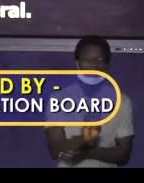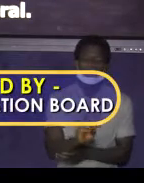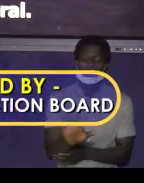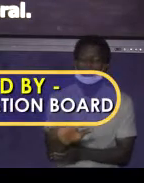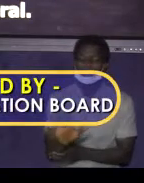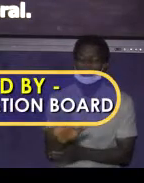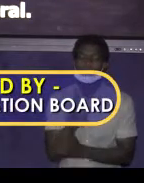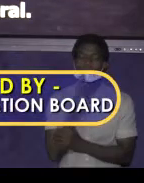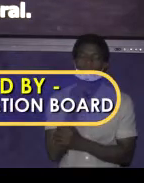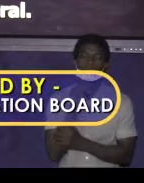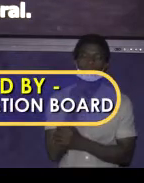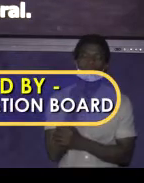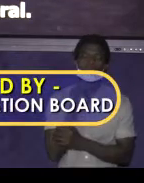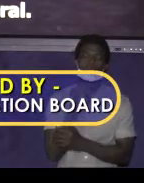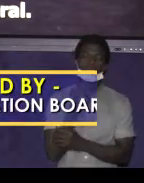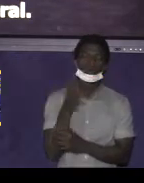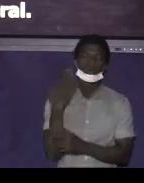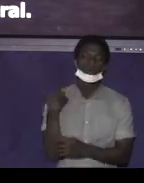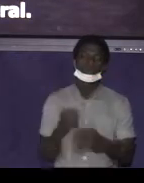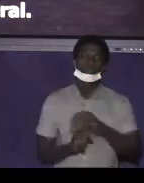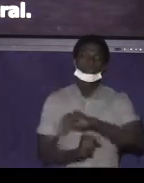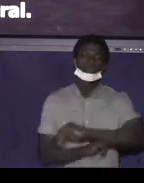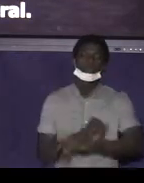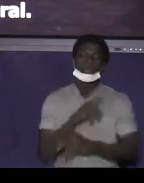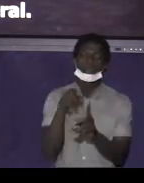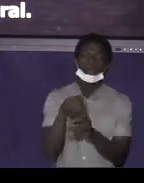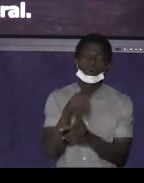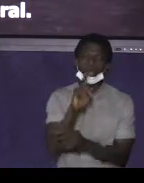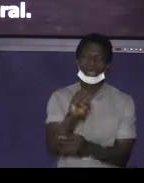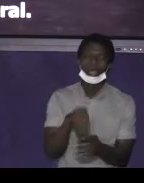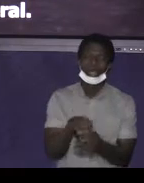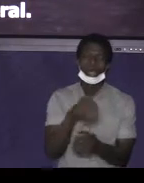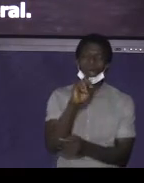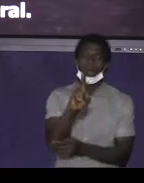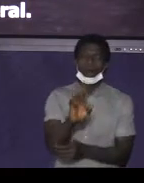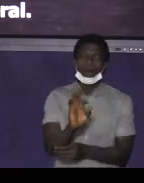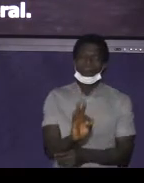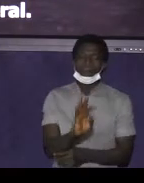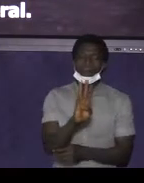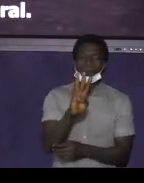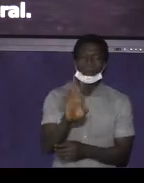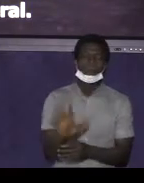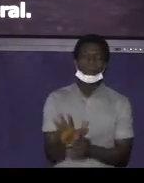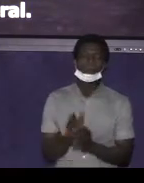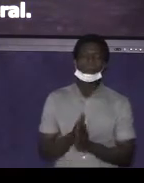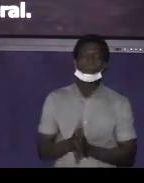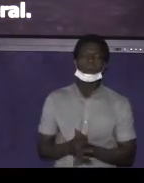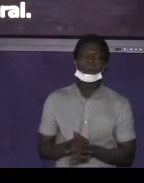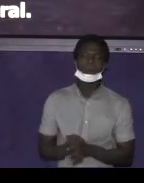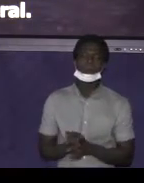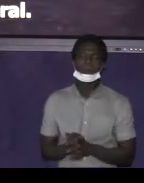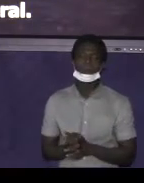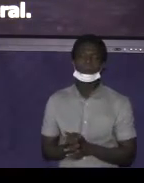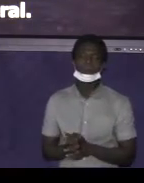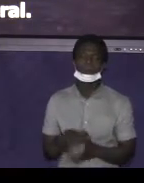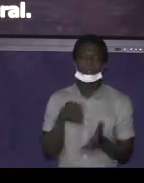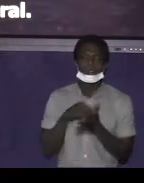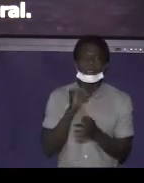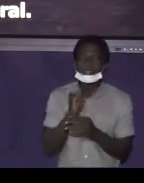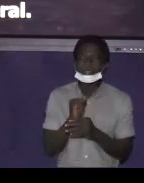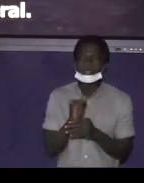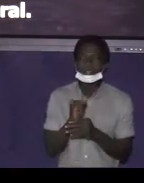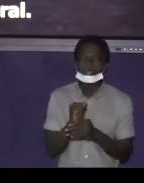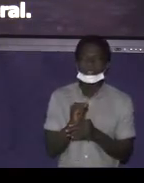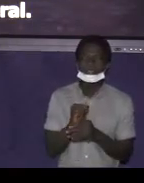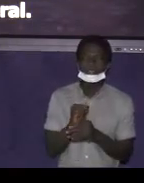1945. UNO was founded when? In 1945. 1945.